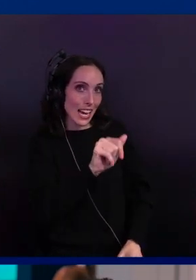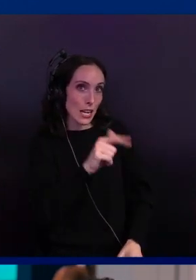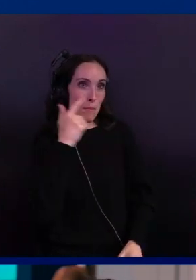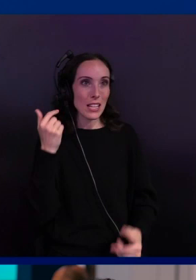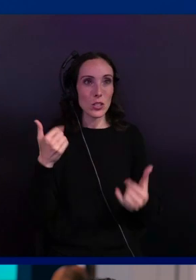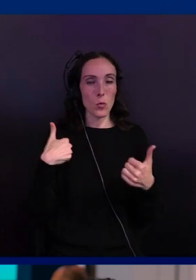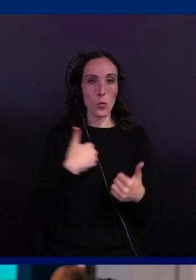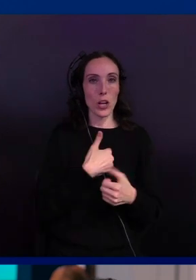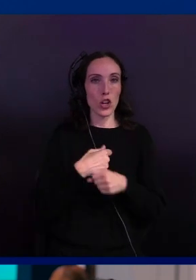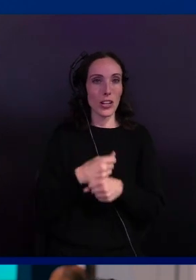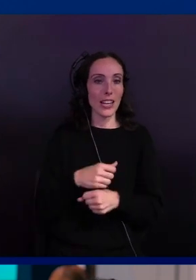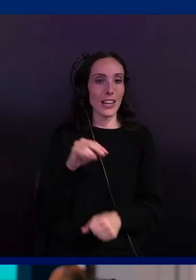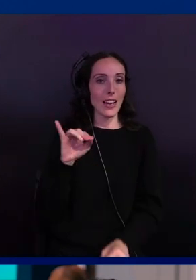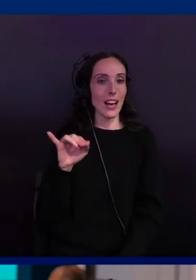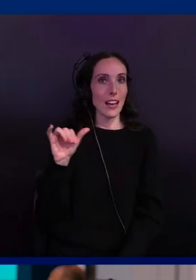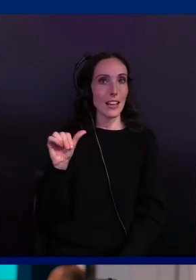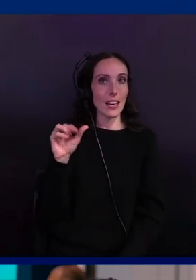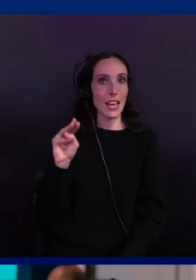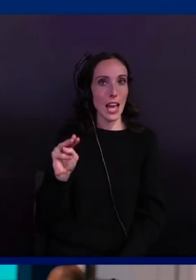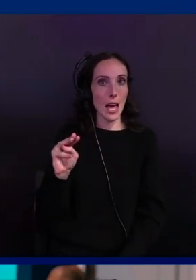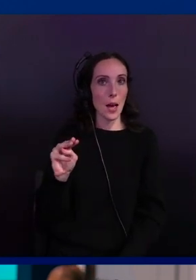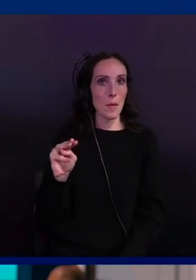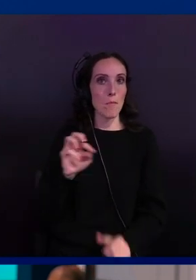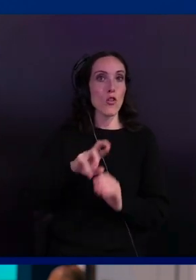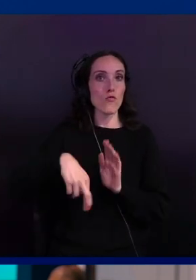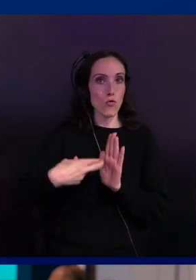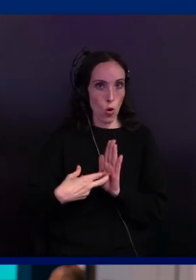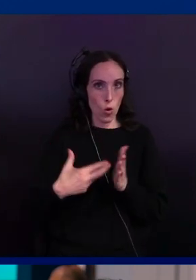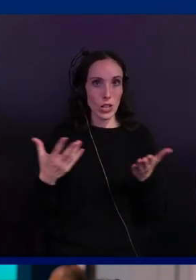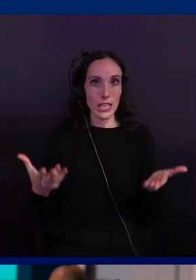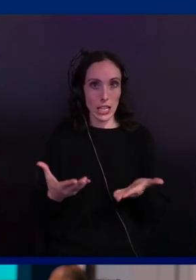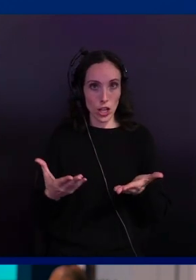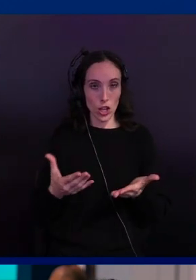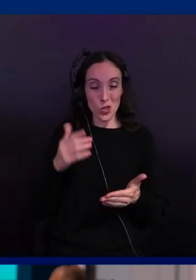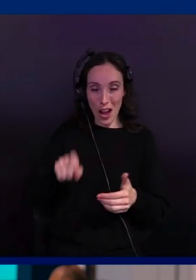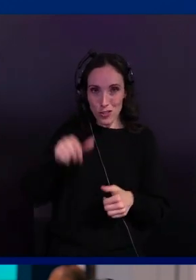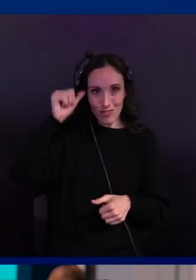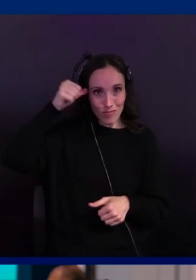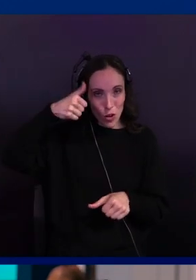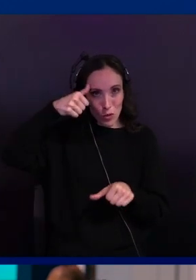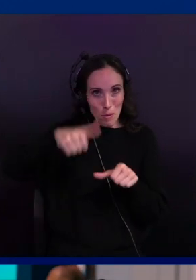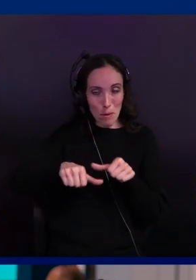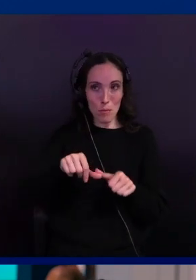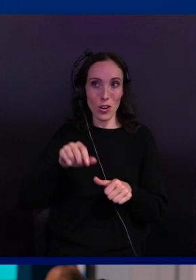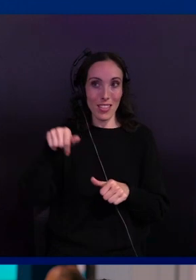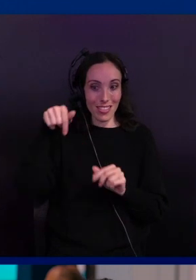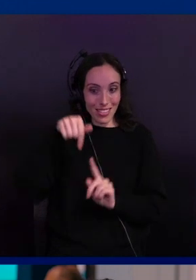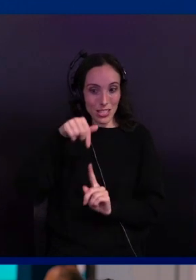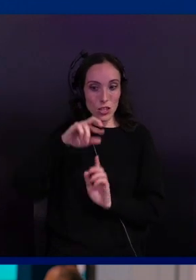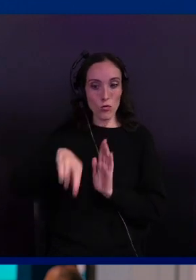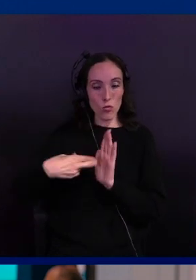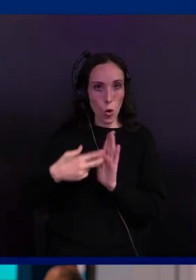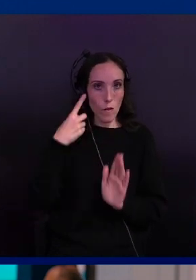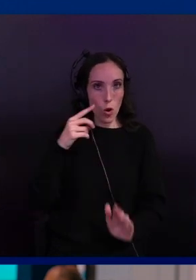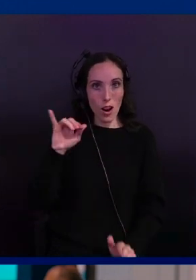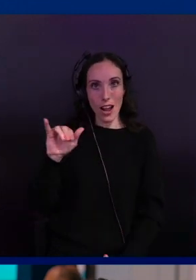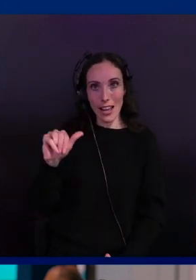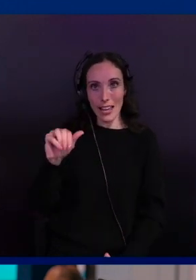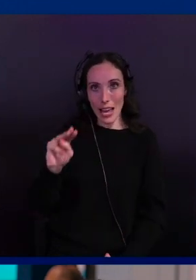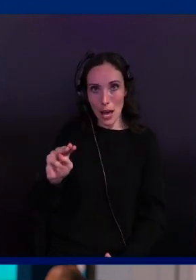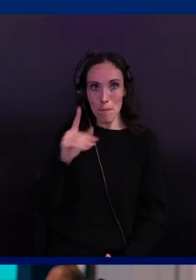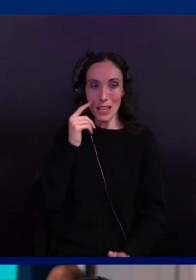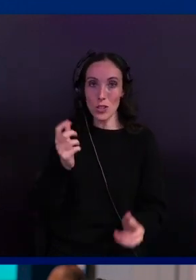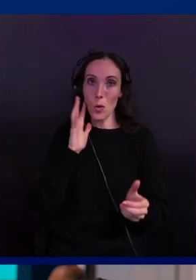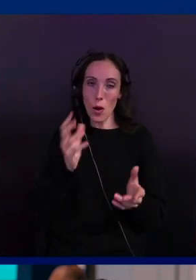here, giving the bucket name. And we have to remember this IAM role because there could be many roles. That's the reason I'm just taking a note